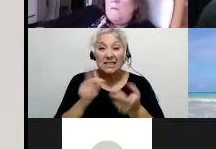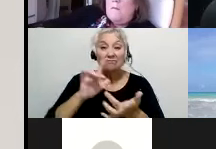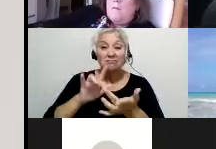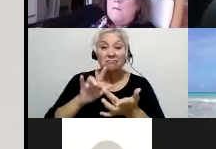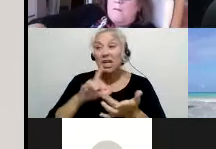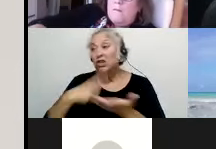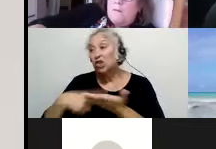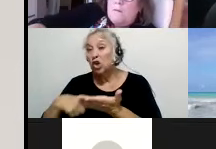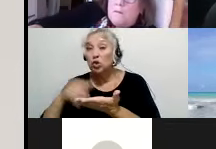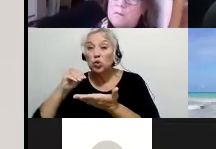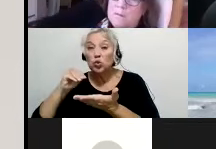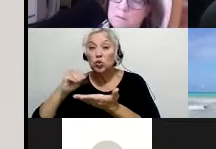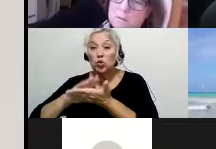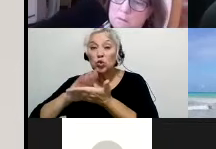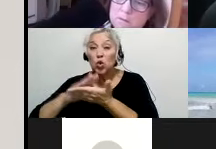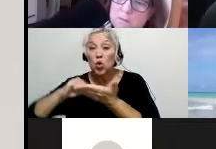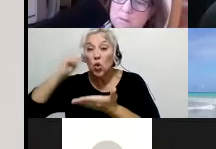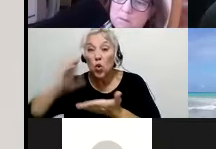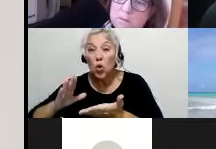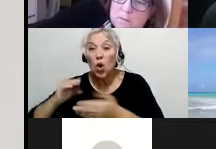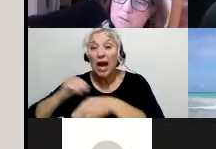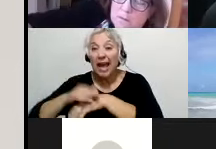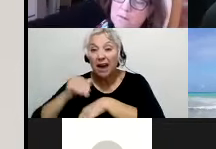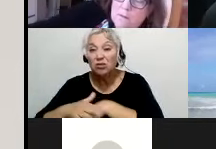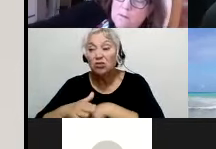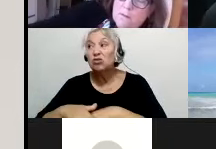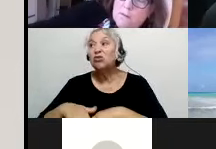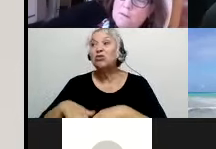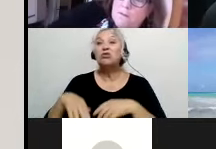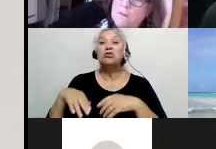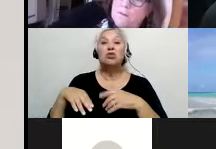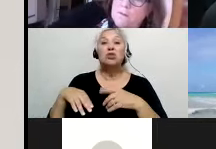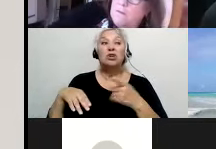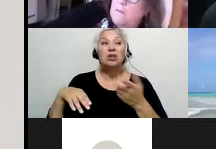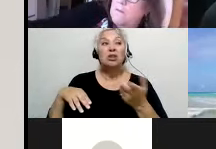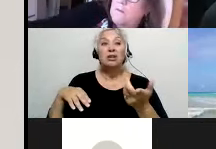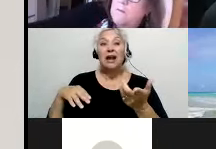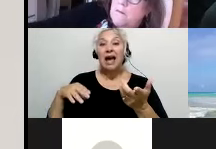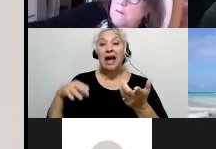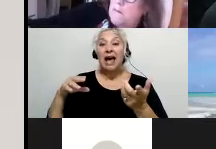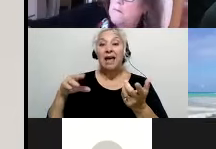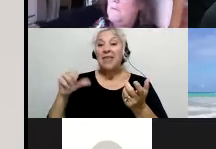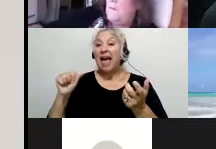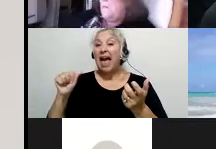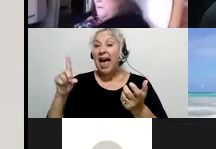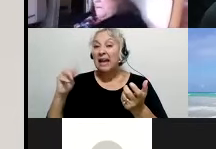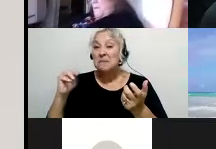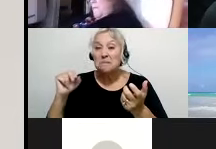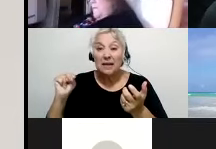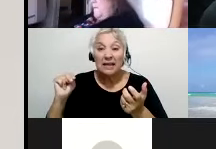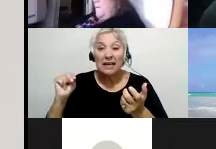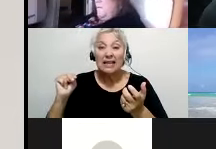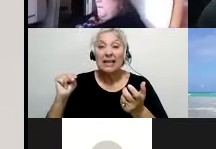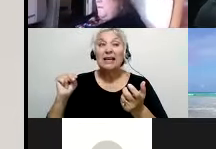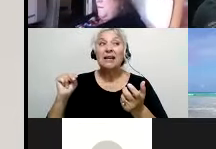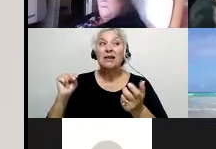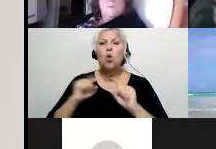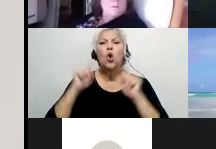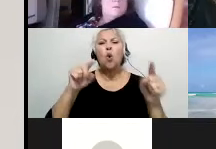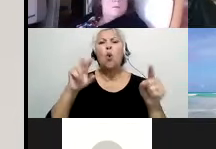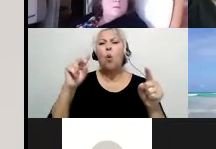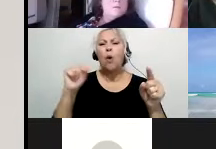school counselor or admin person who knows more about that, or visit the OK Promise